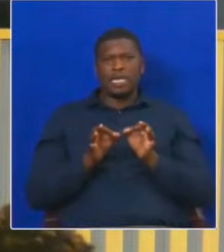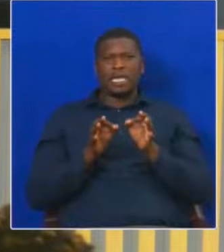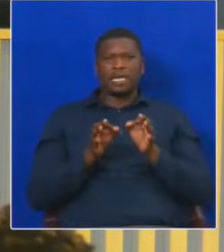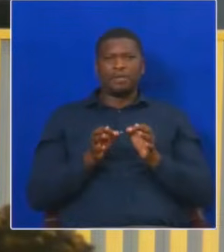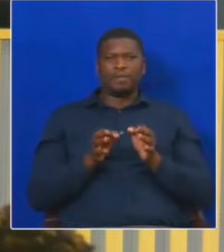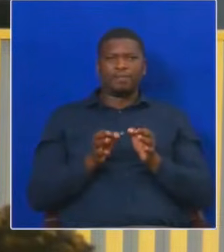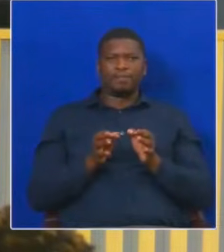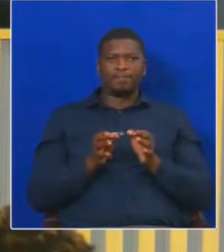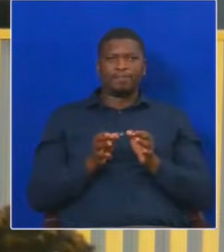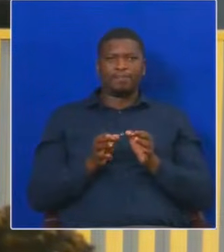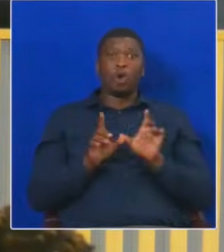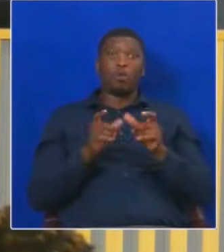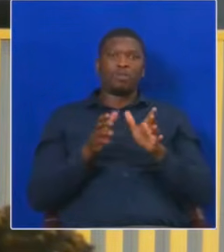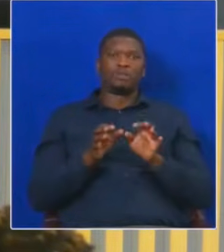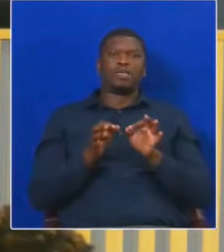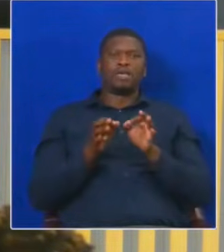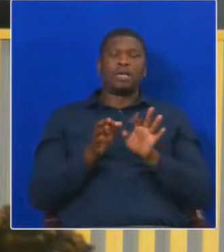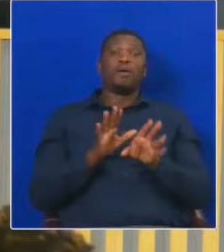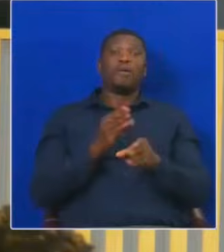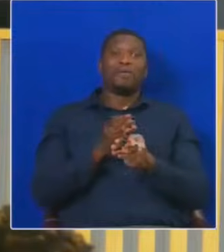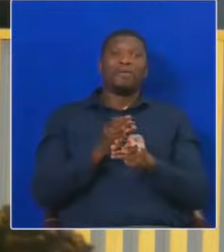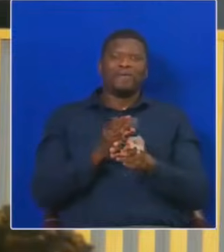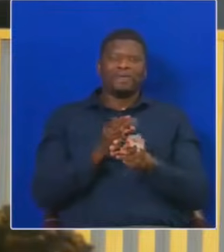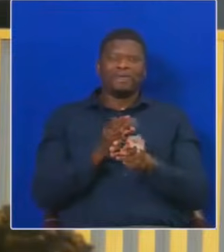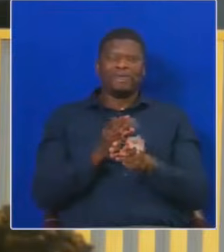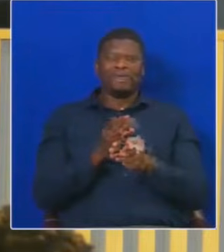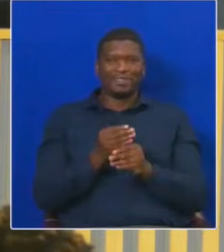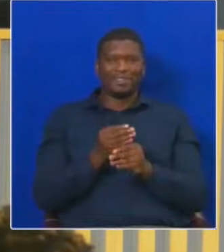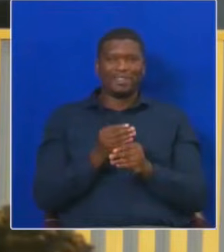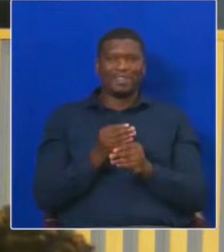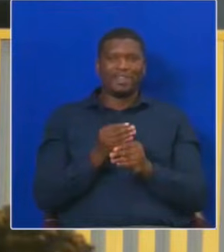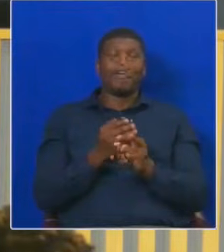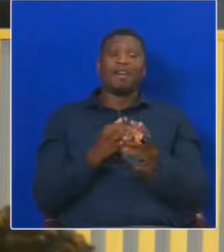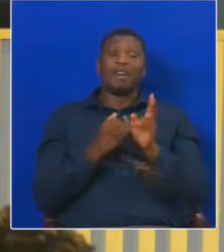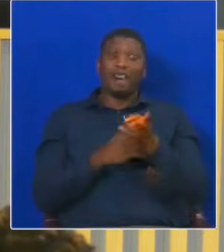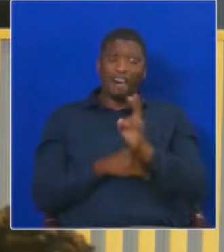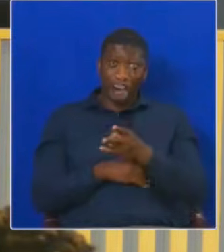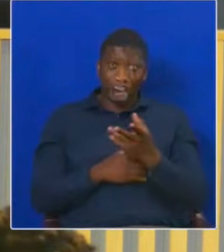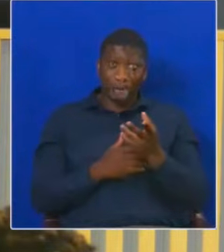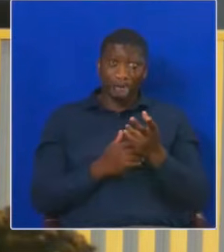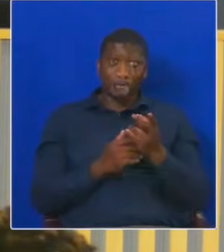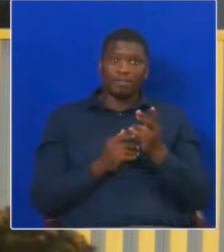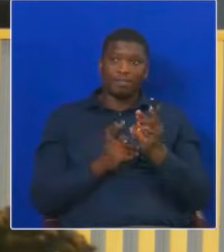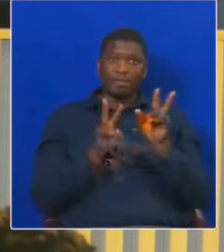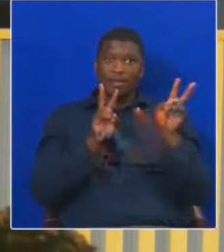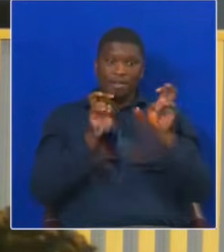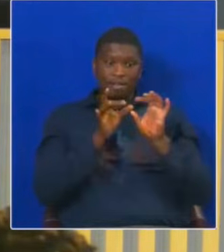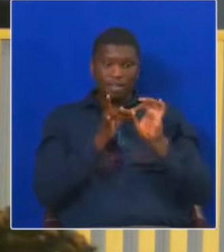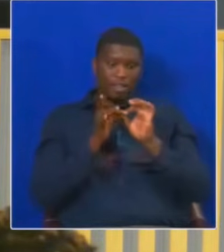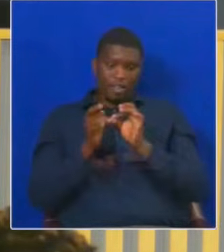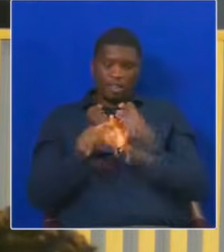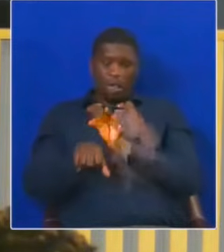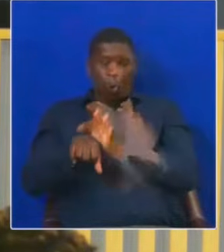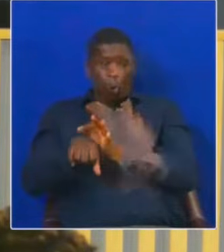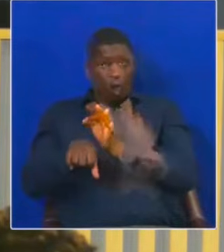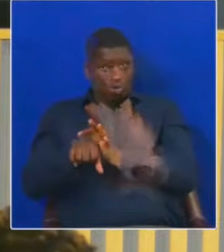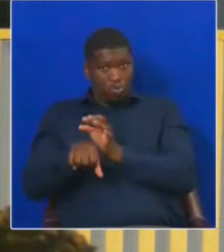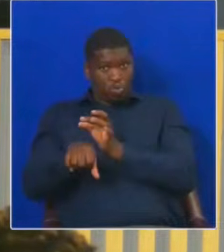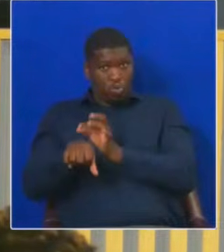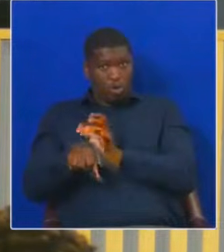commissioners. And again, pertaining to the Rolex watch,